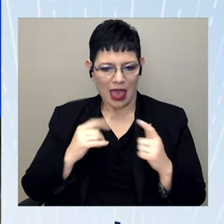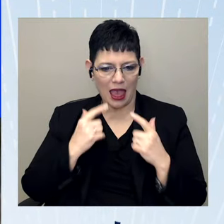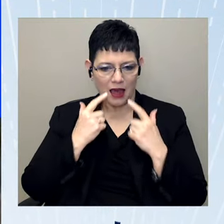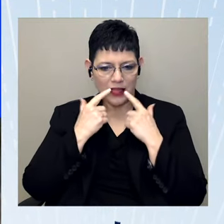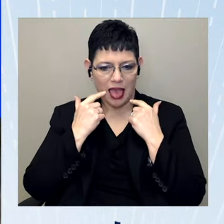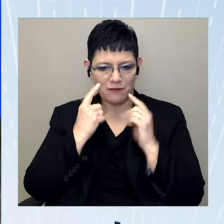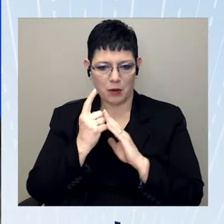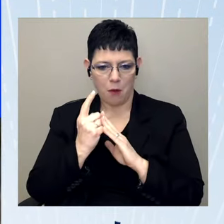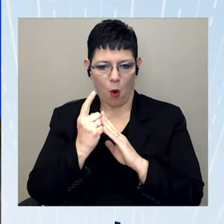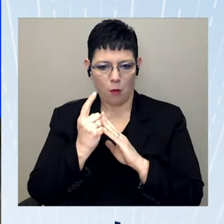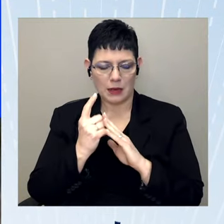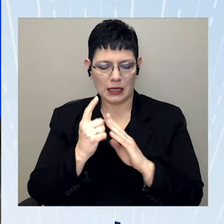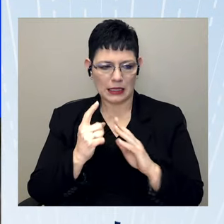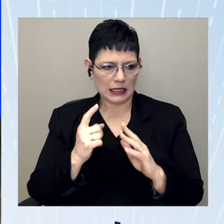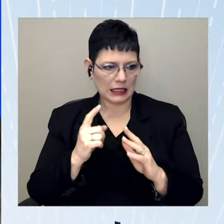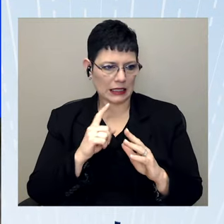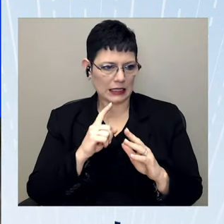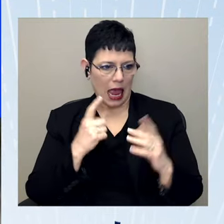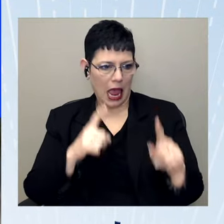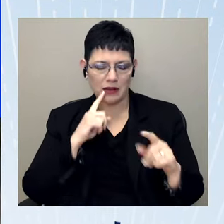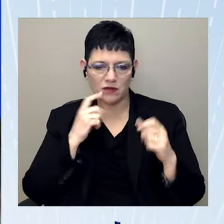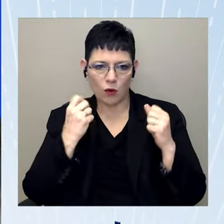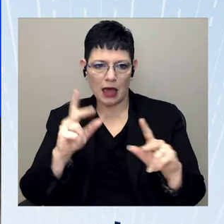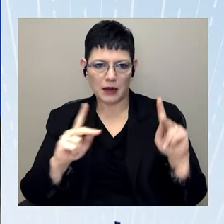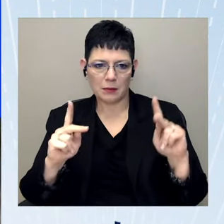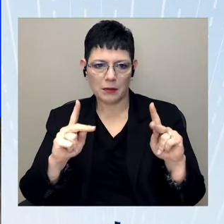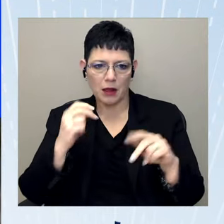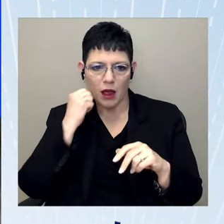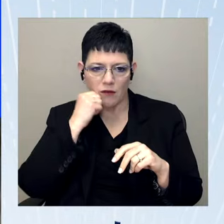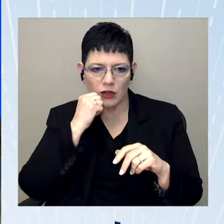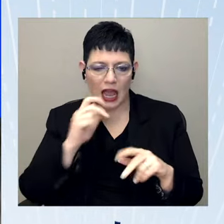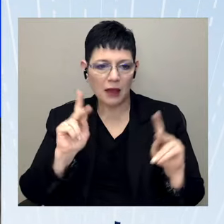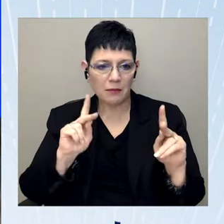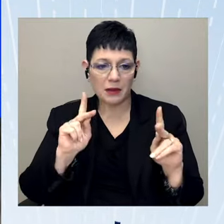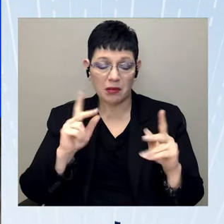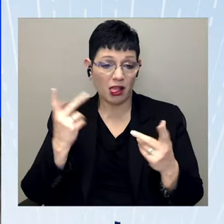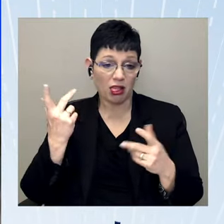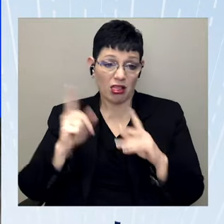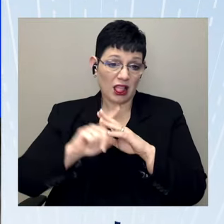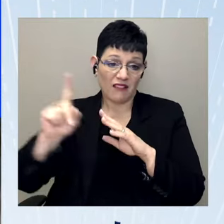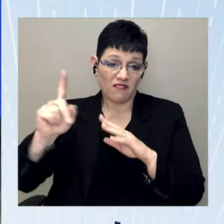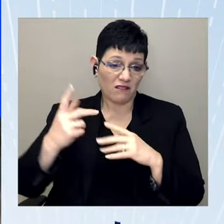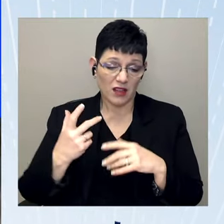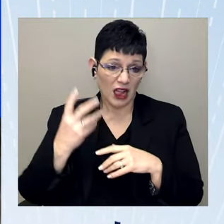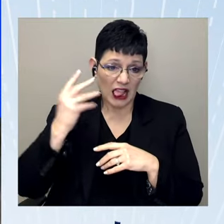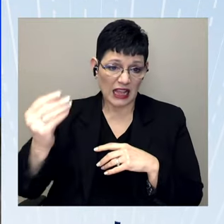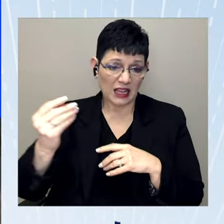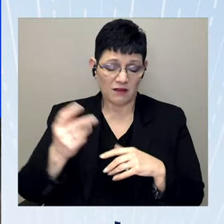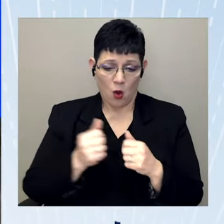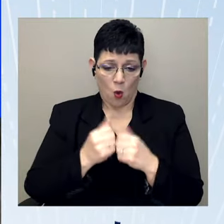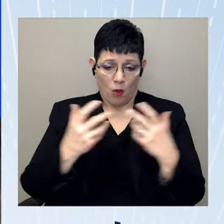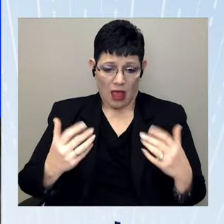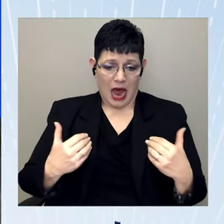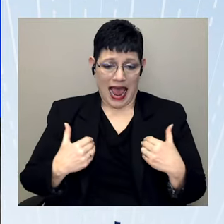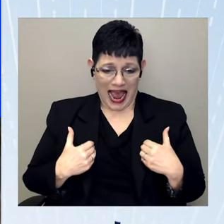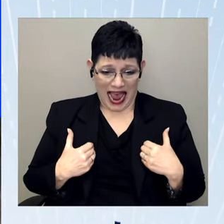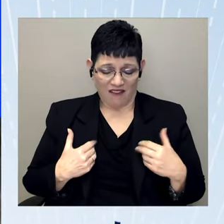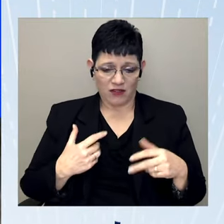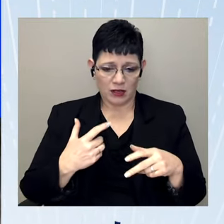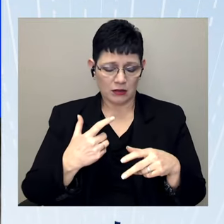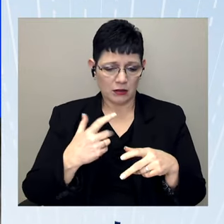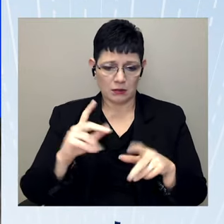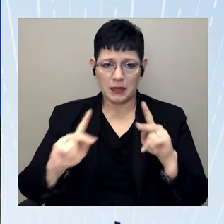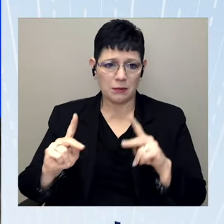a reality moment for so many Americans' family. Caregiving doesn't work unless caregivers do. Family caregivers